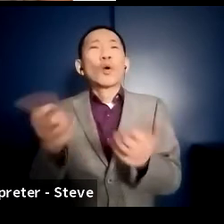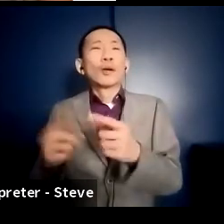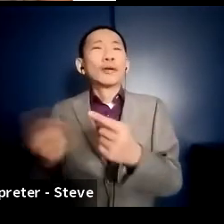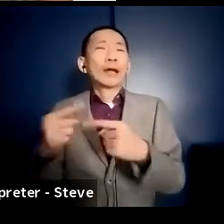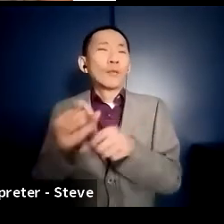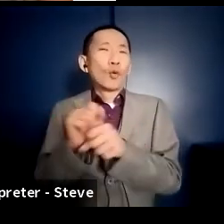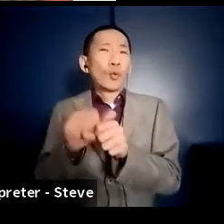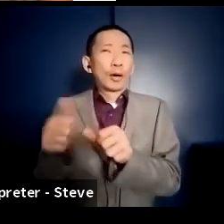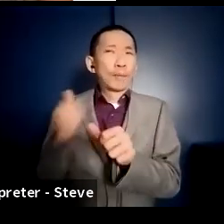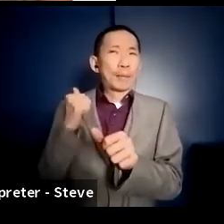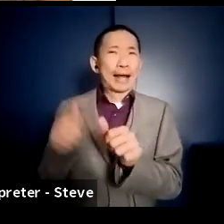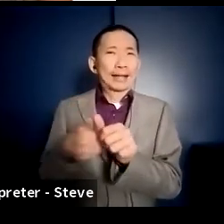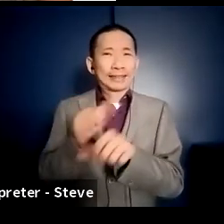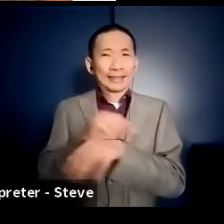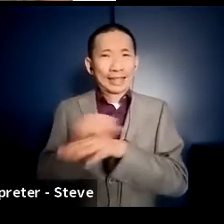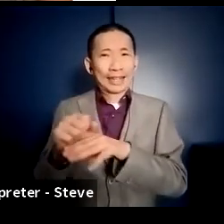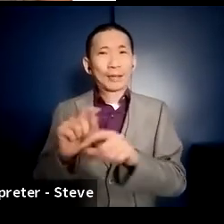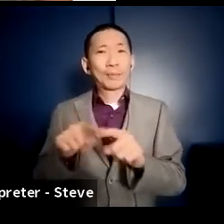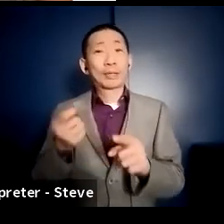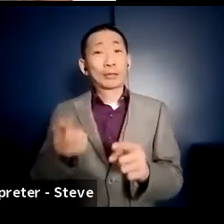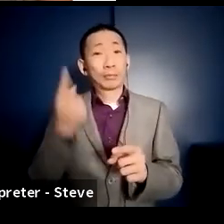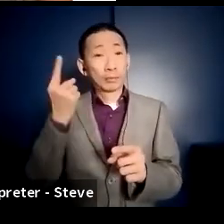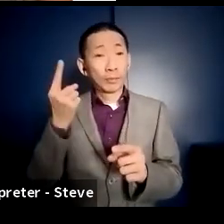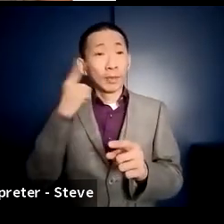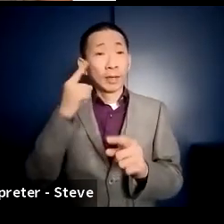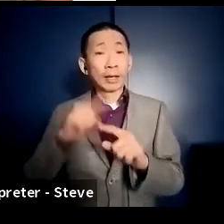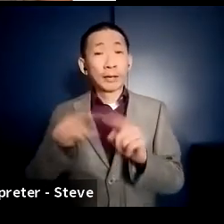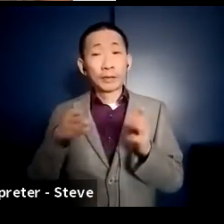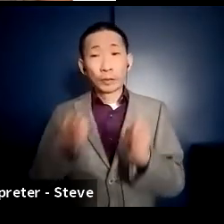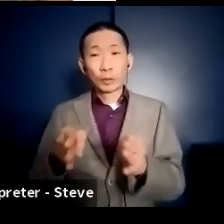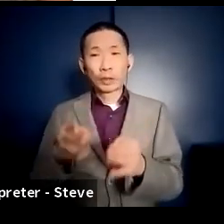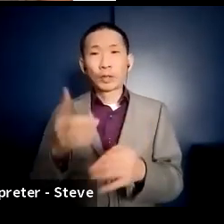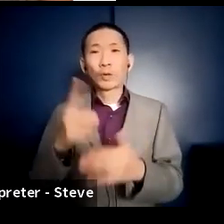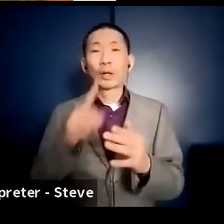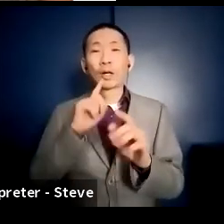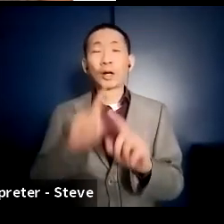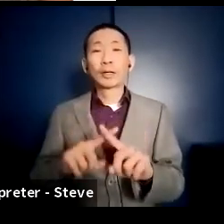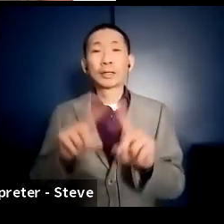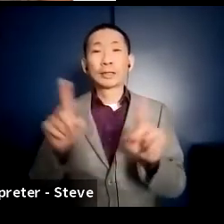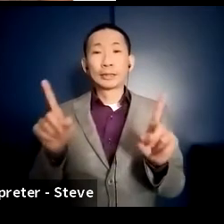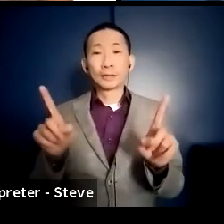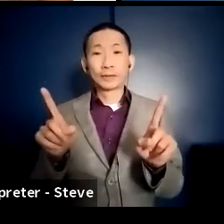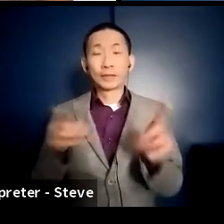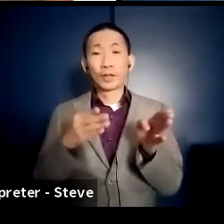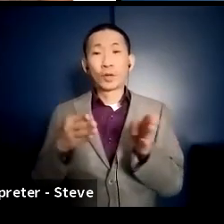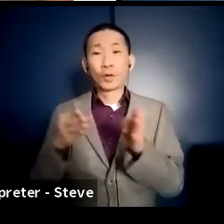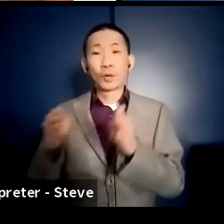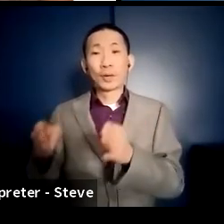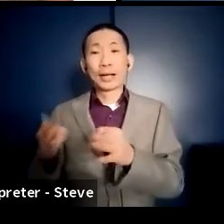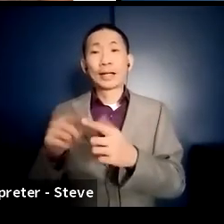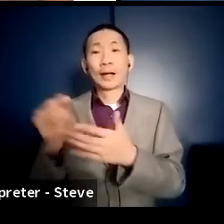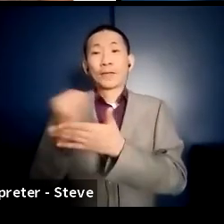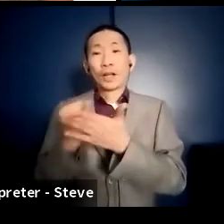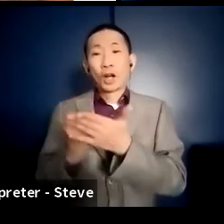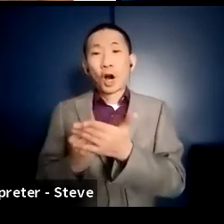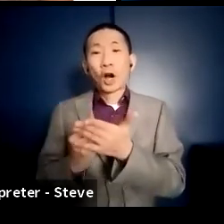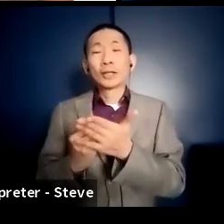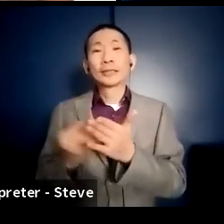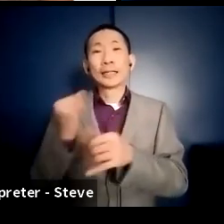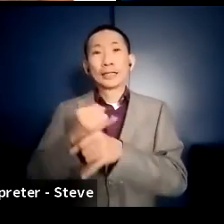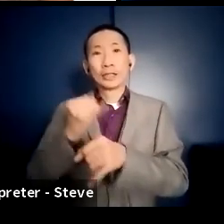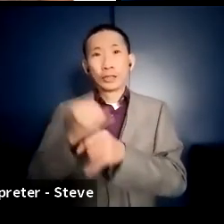my meaning that like thinking about it in a different way, like what are the different ways that the arts institutions could contribute to a